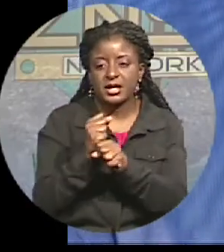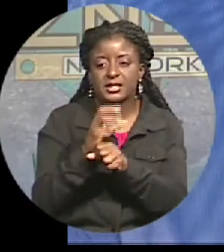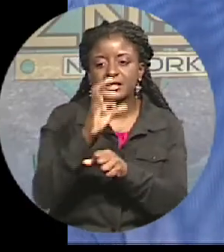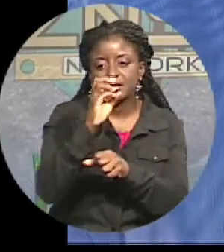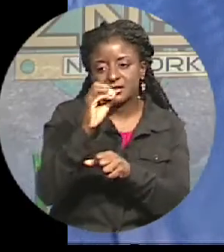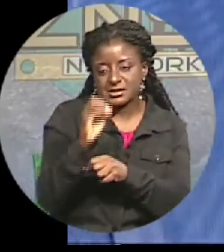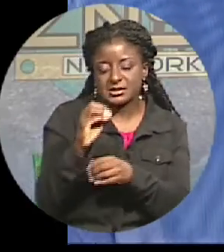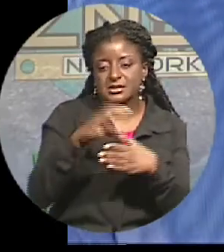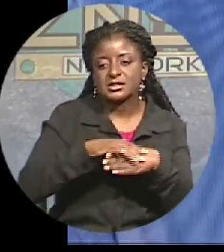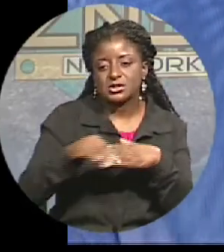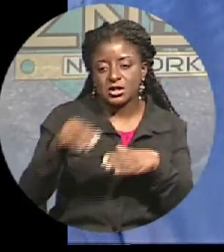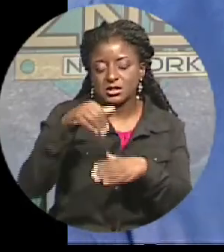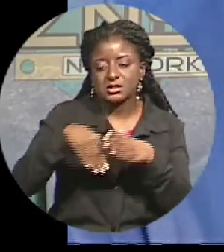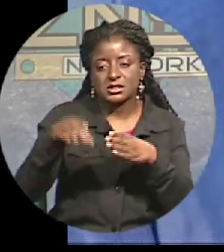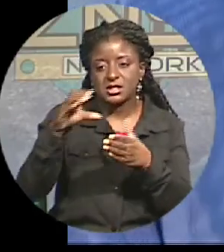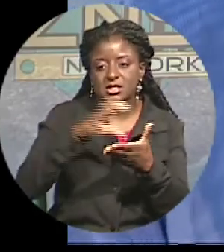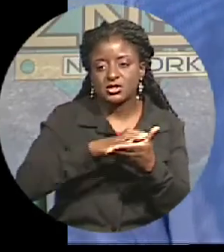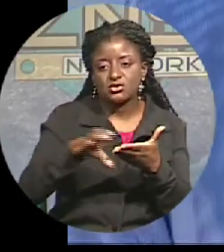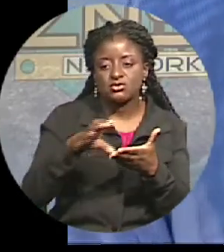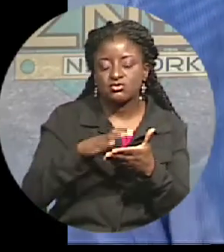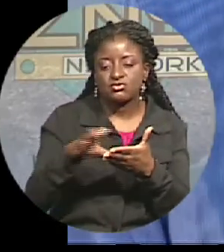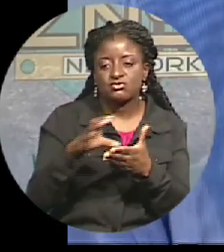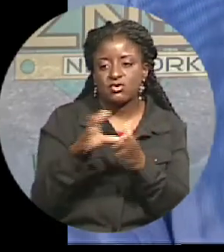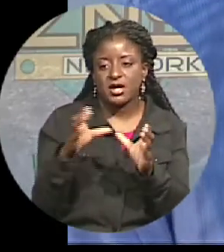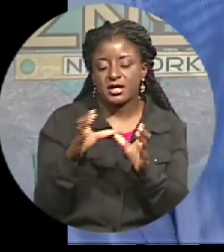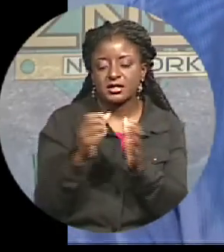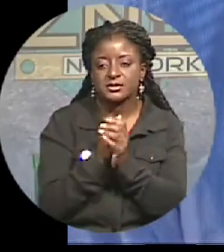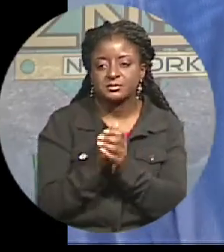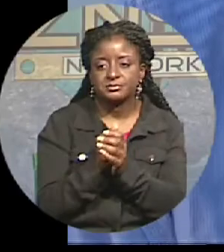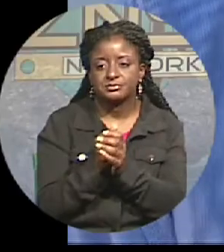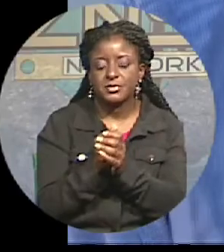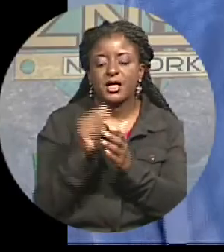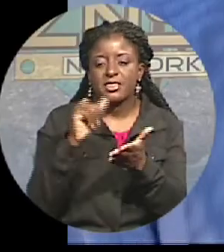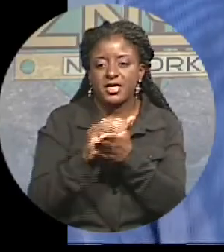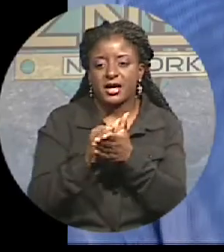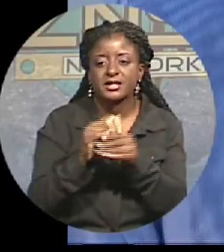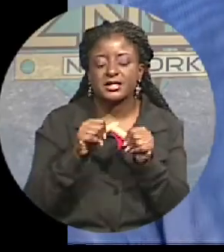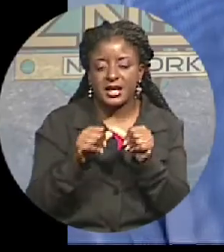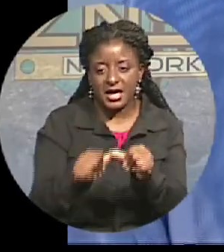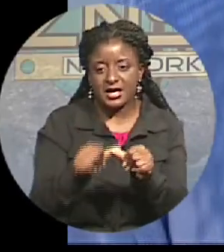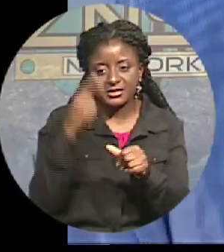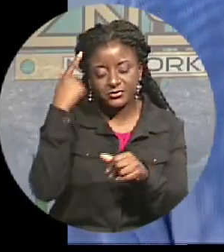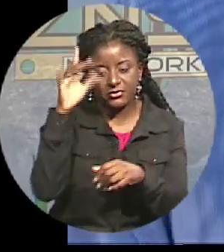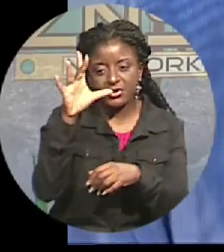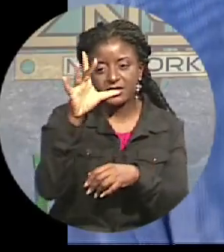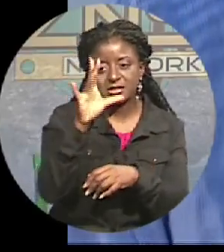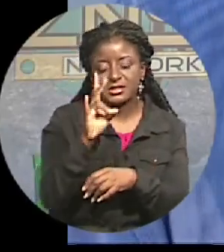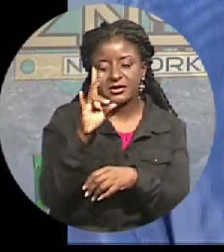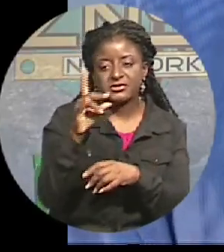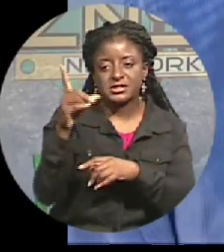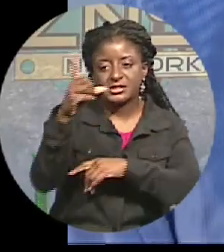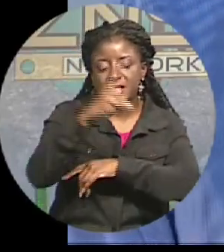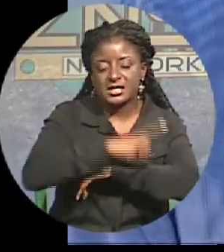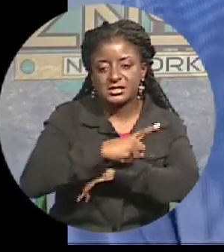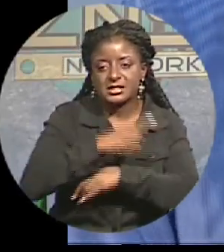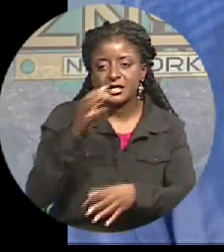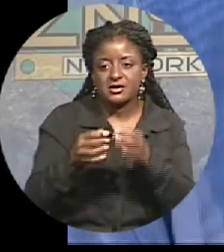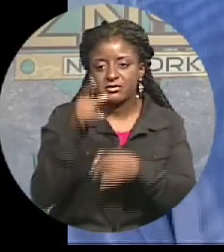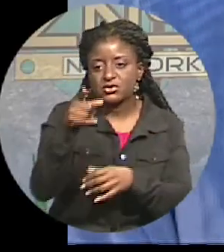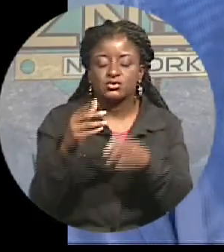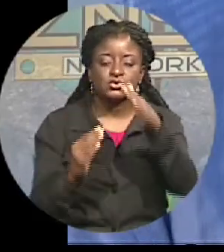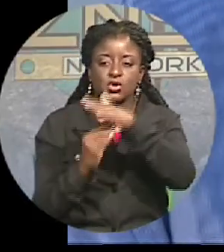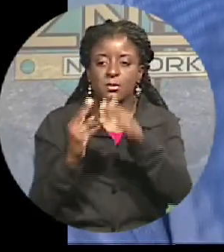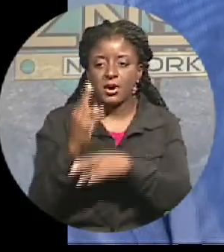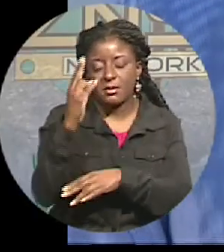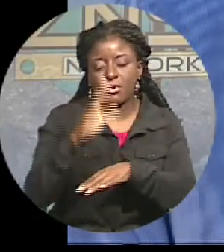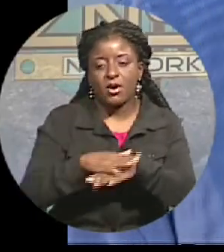always, the double bubble rules still apply, so they get that bonus credit, lasts for 7 days. And our hope is that if they top up on Monday, given all of the activity that